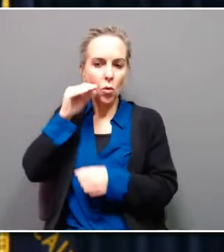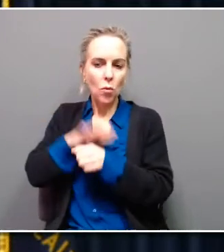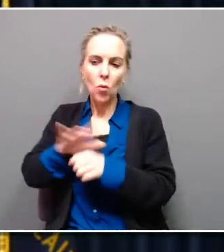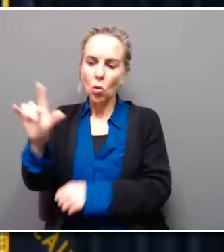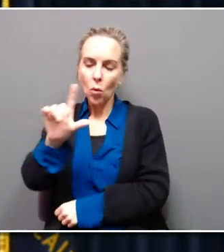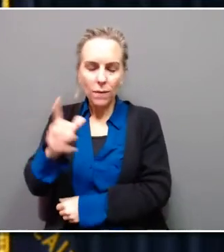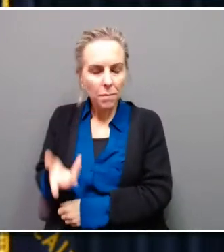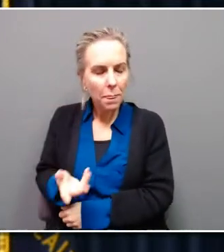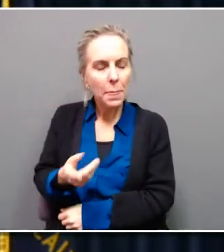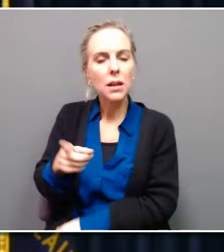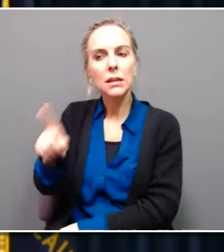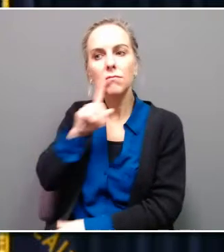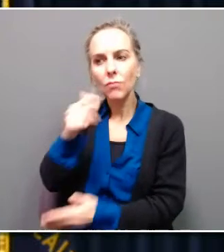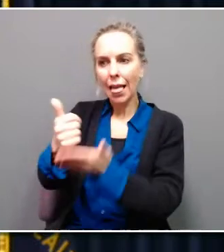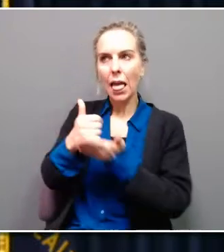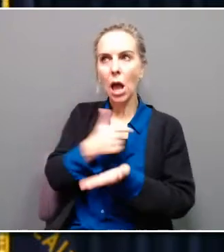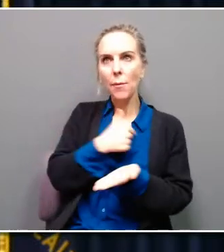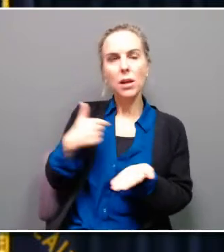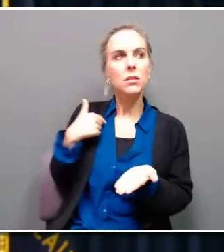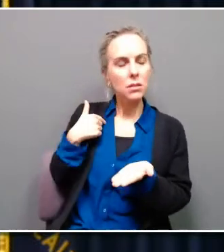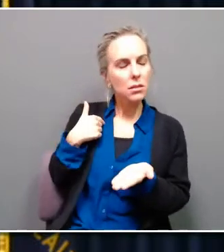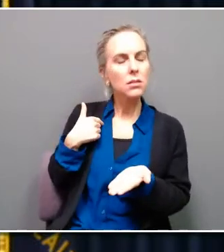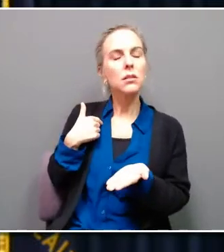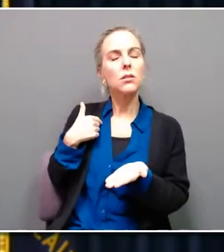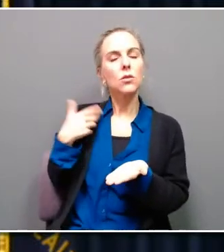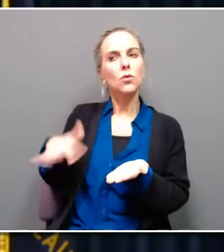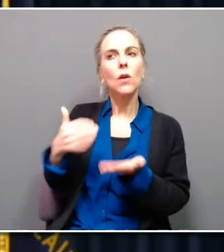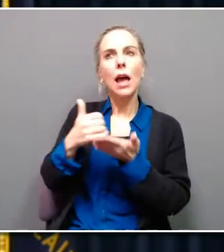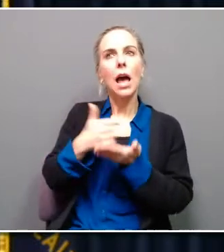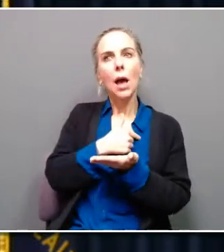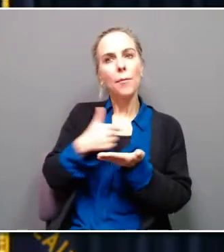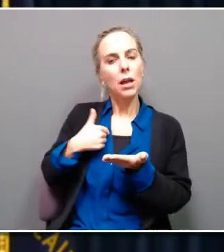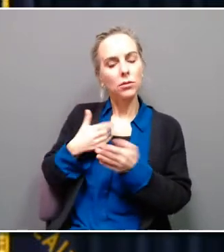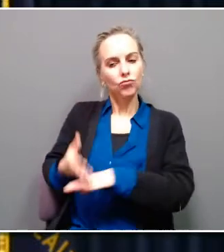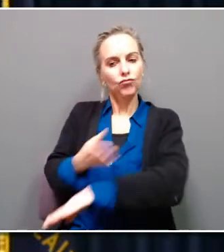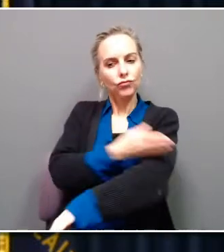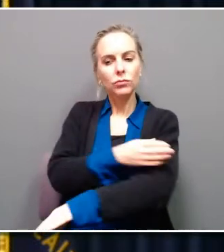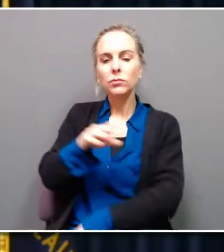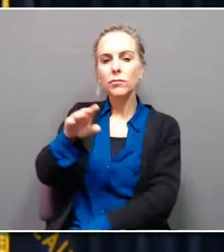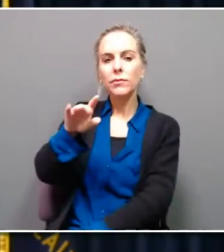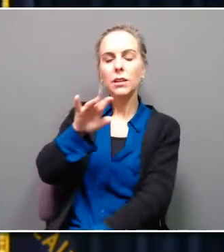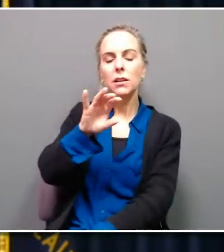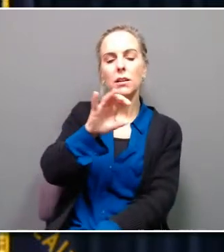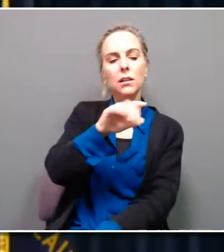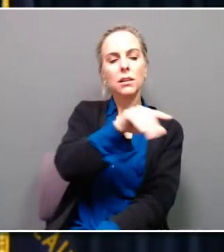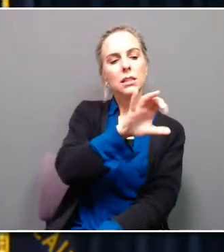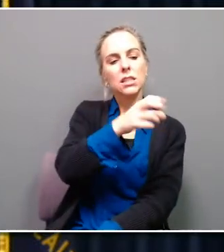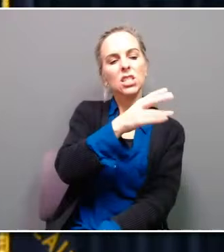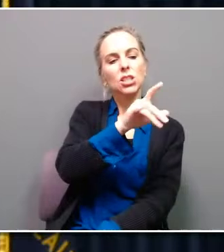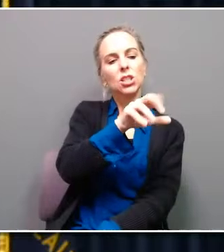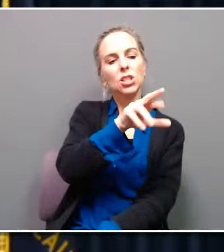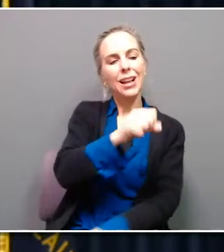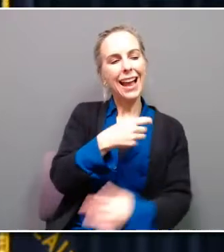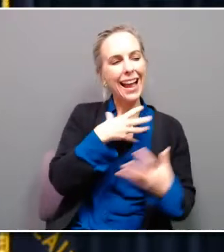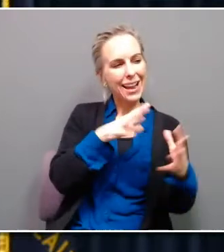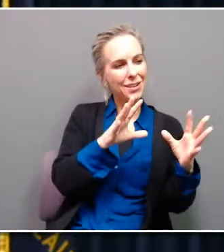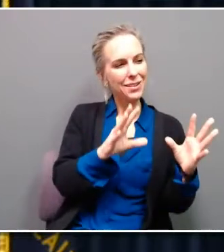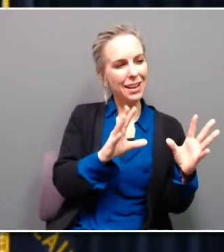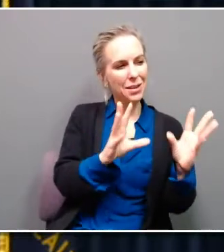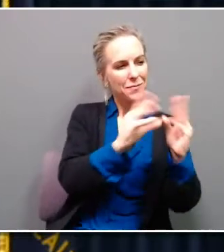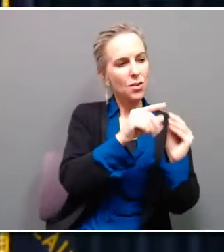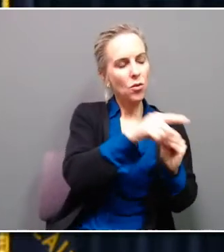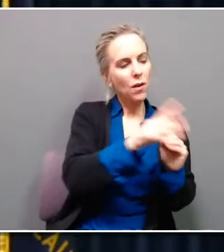that helps us in a lot of ways. Tyler Childers, I got to know when he played the Appalachian Regional